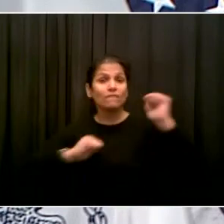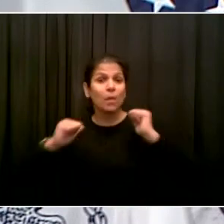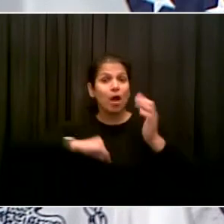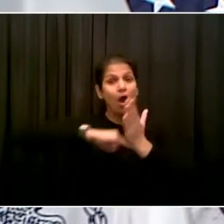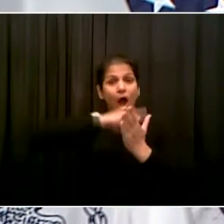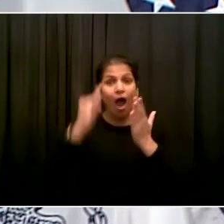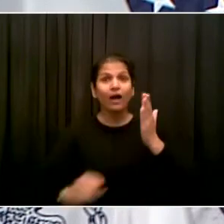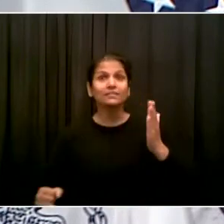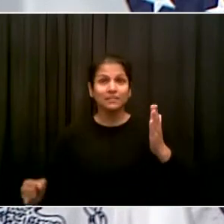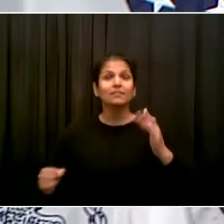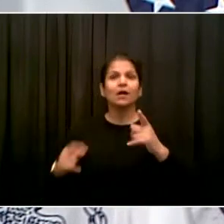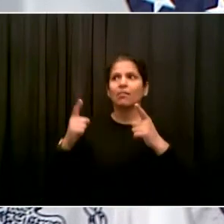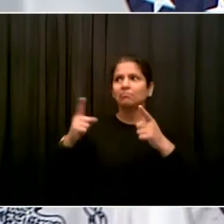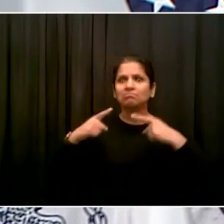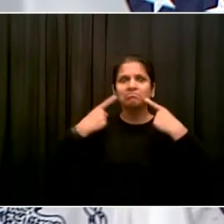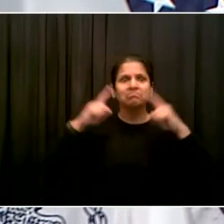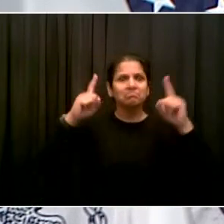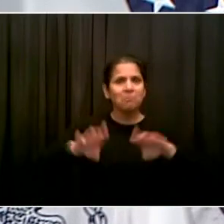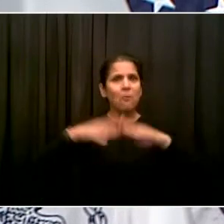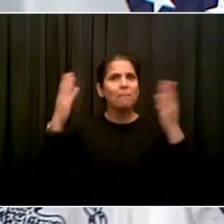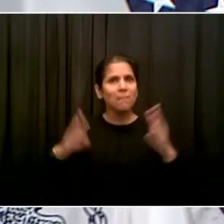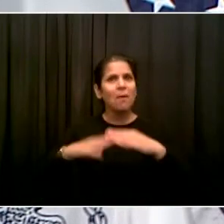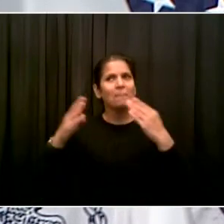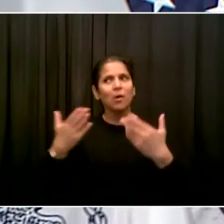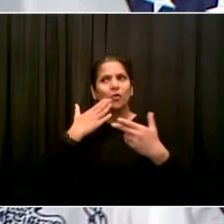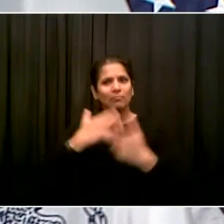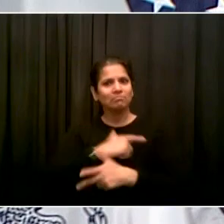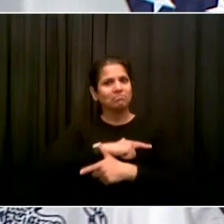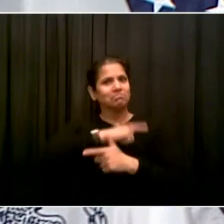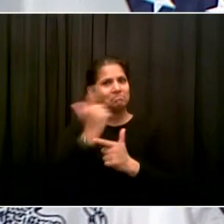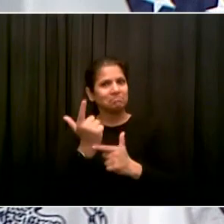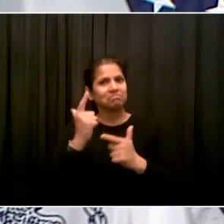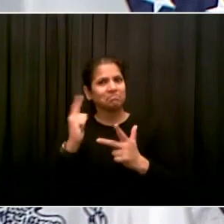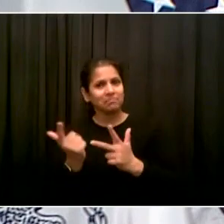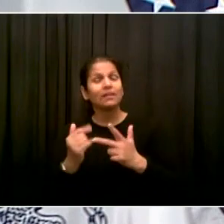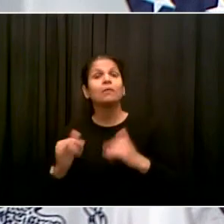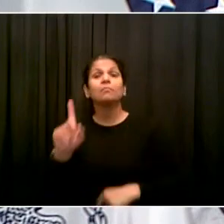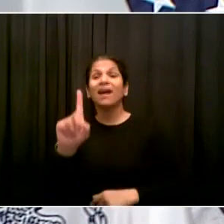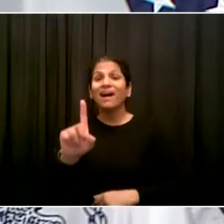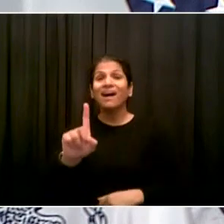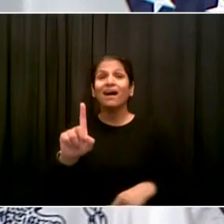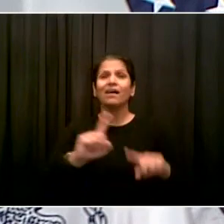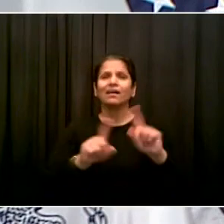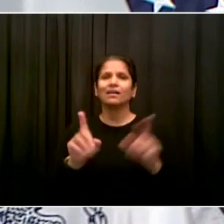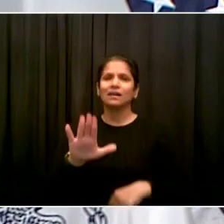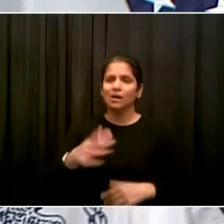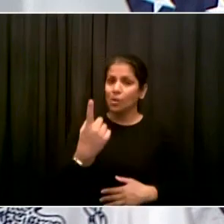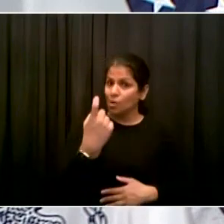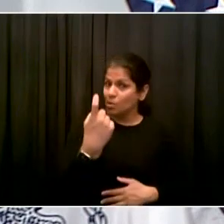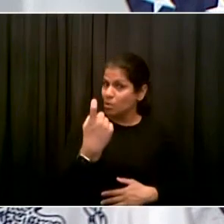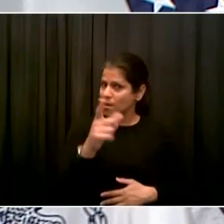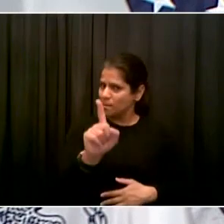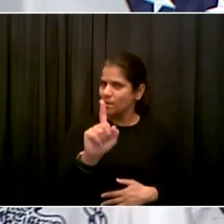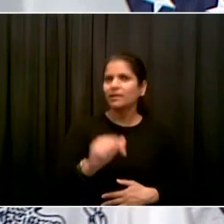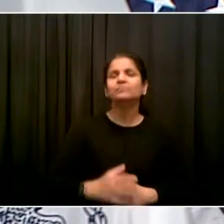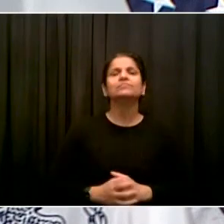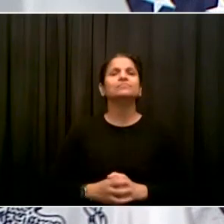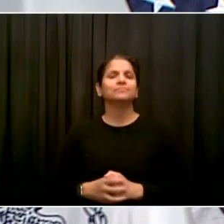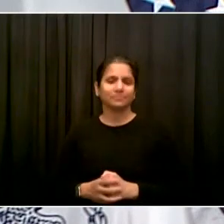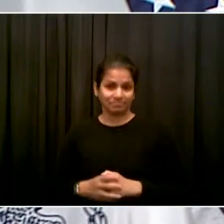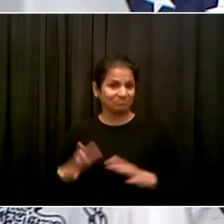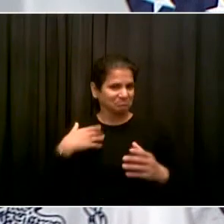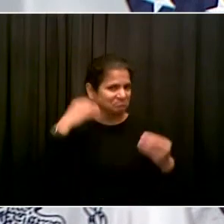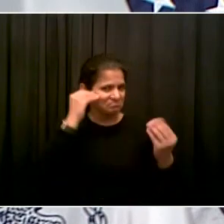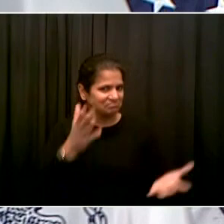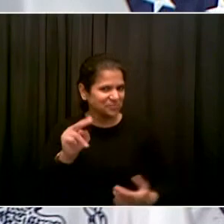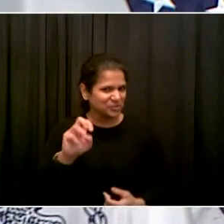lot of good news. Before I go to the indicators for today, I've got some more good news because even though it's still spring, summer is